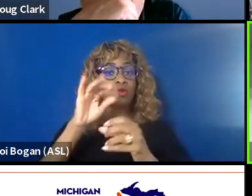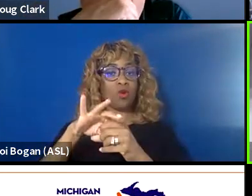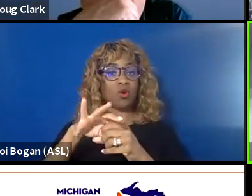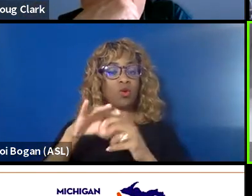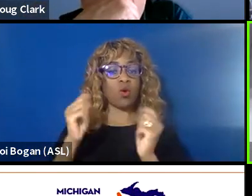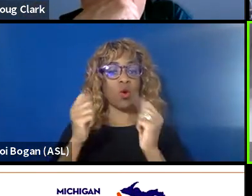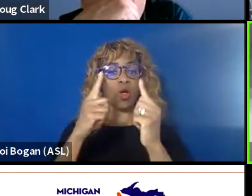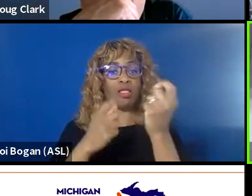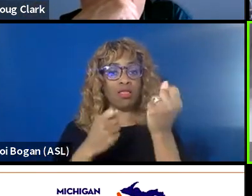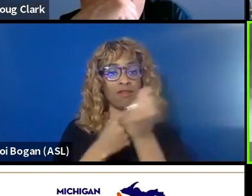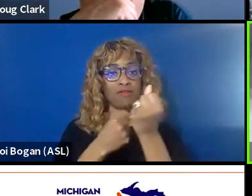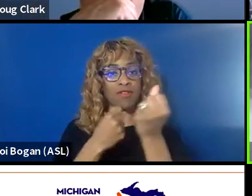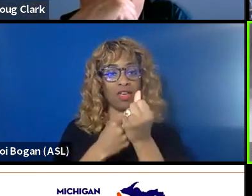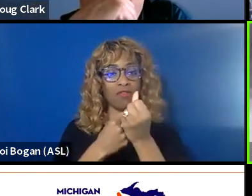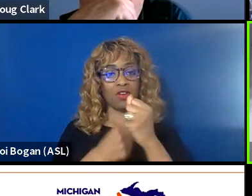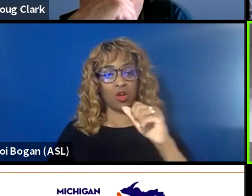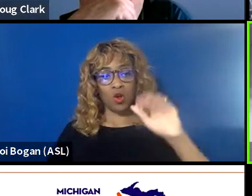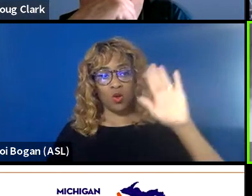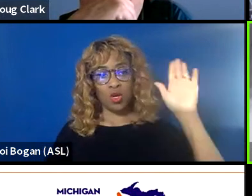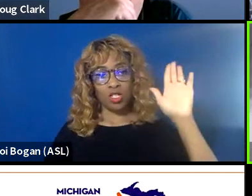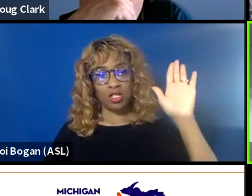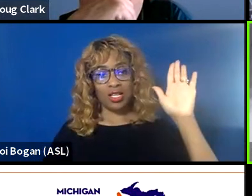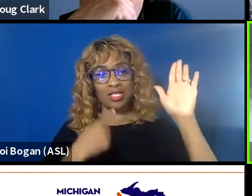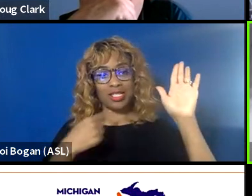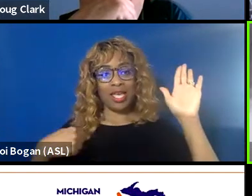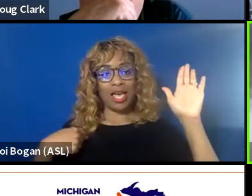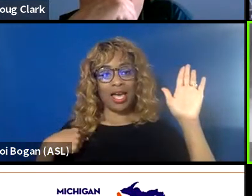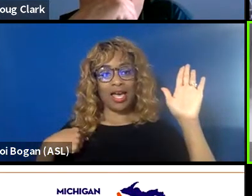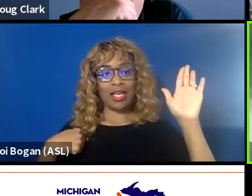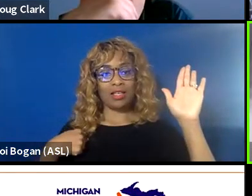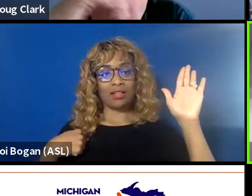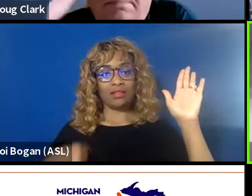all in favor, raise your hand and say aye.